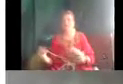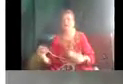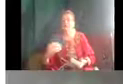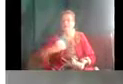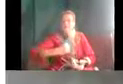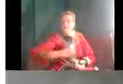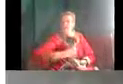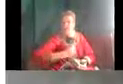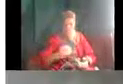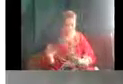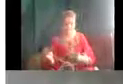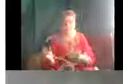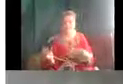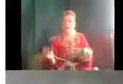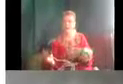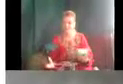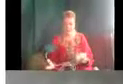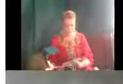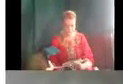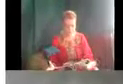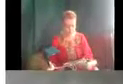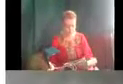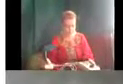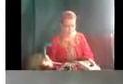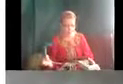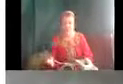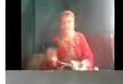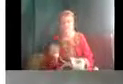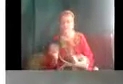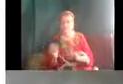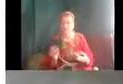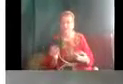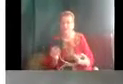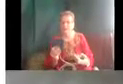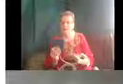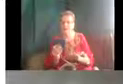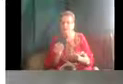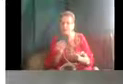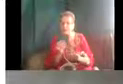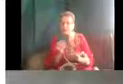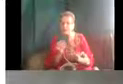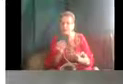on an elbow wherever they have movement and it will stay on